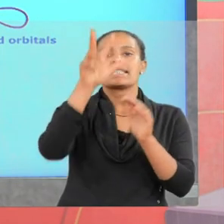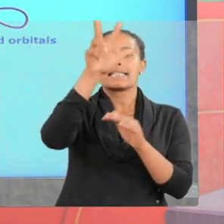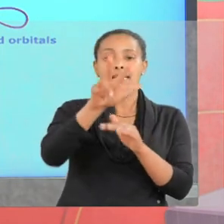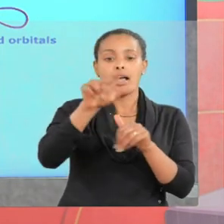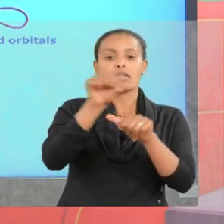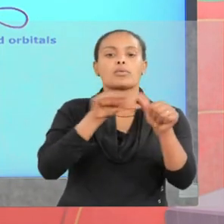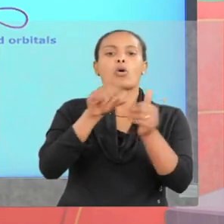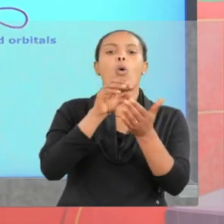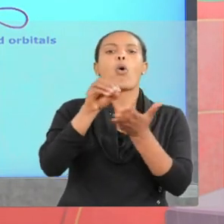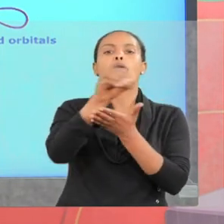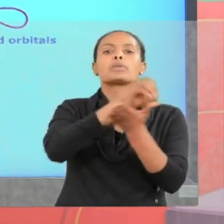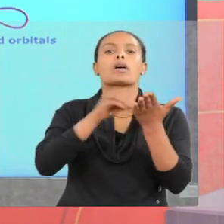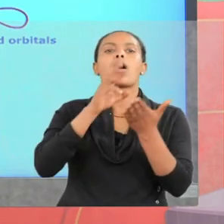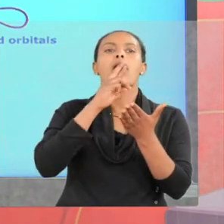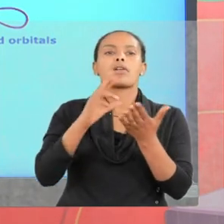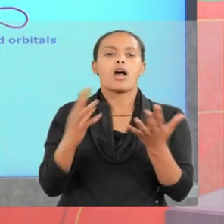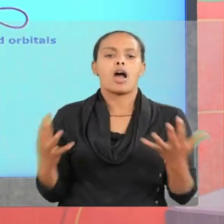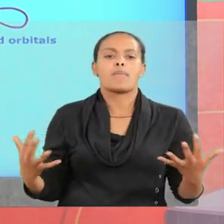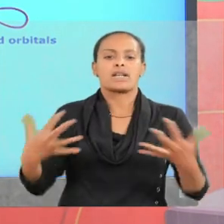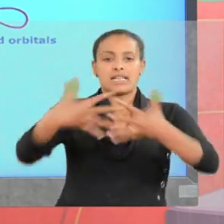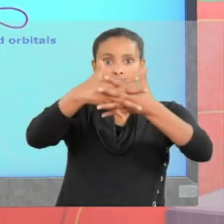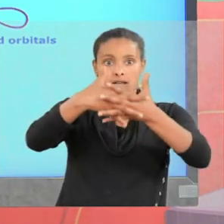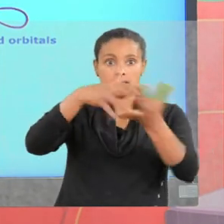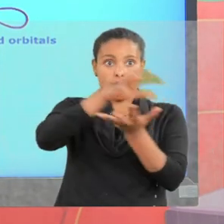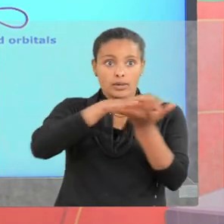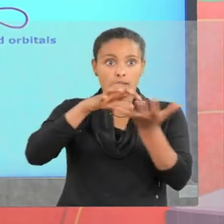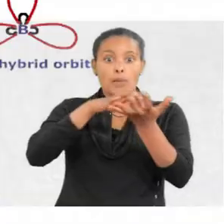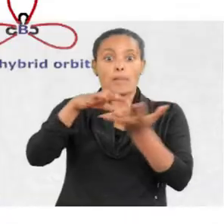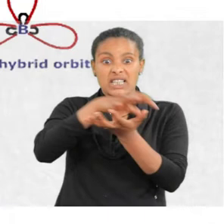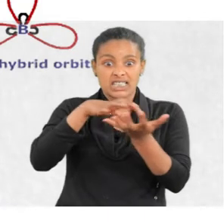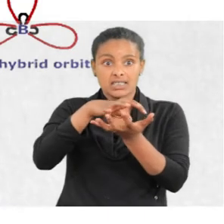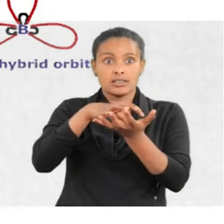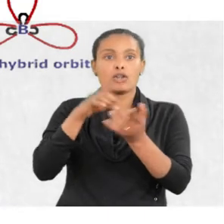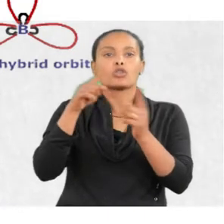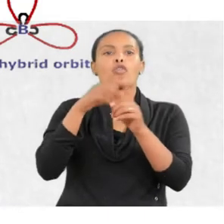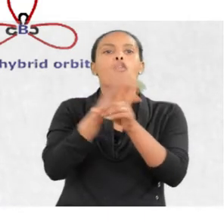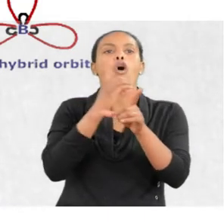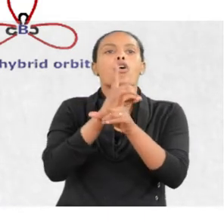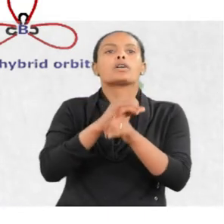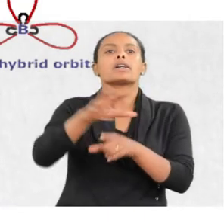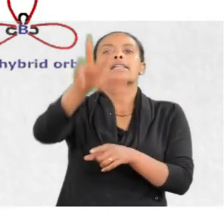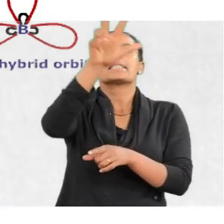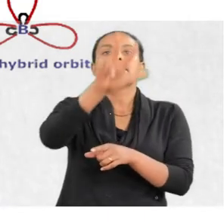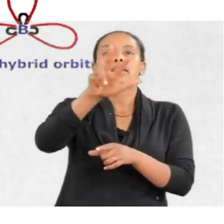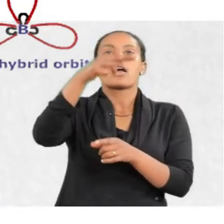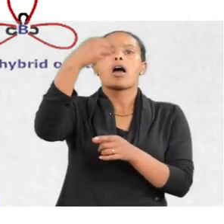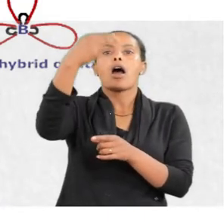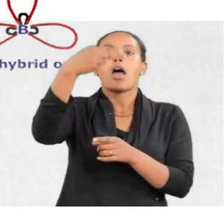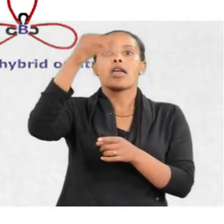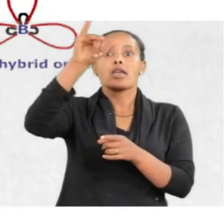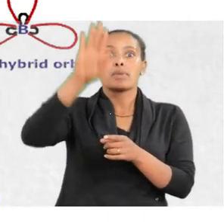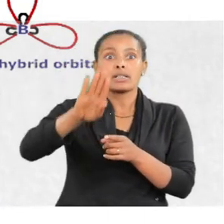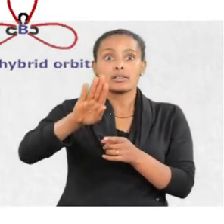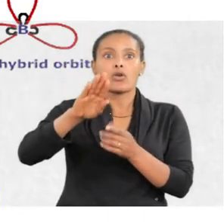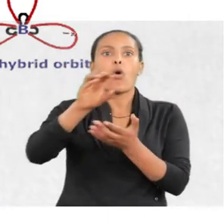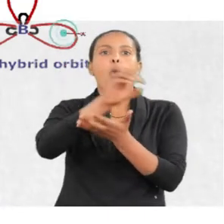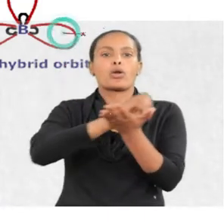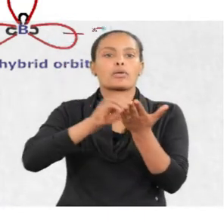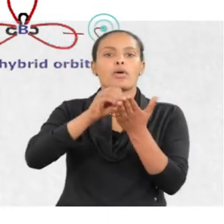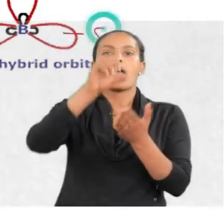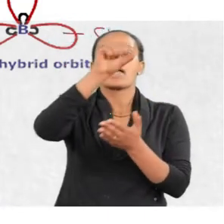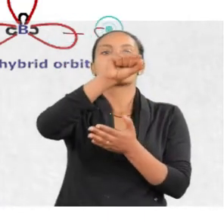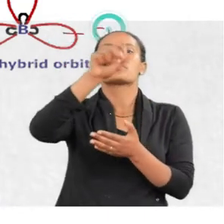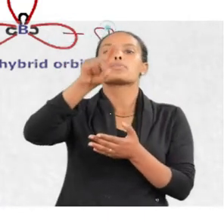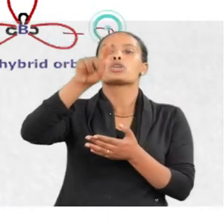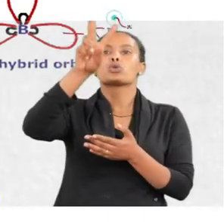atomic orbitals are hybridized, are mixed to form three hybrid orbitals.